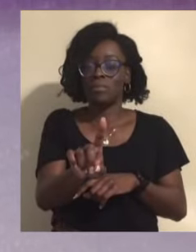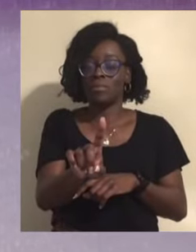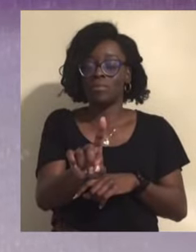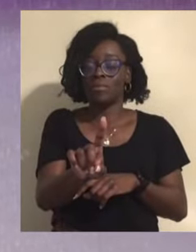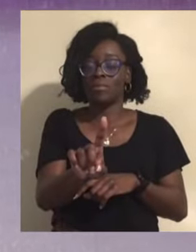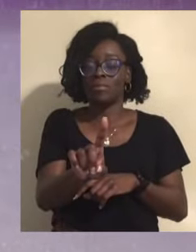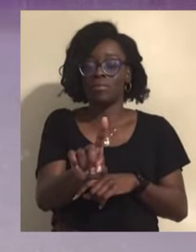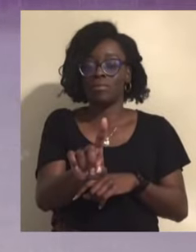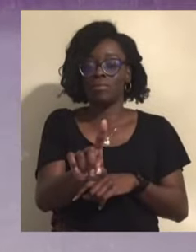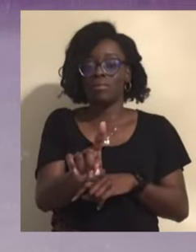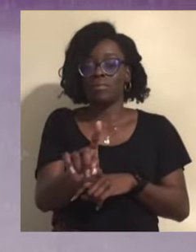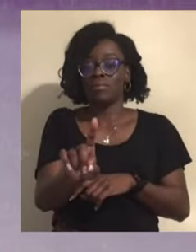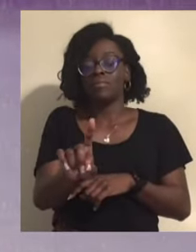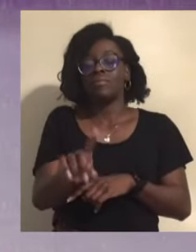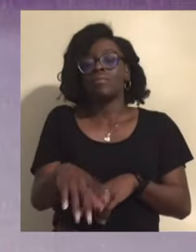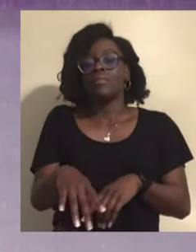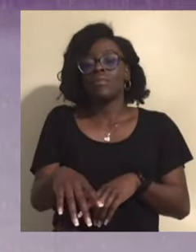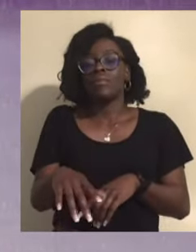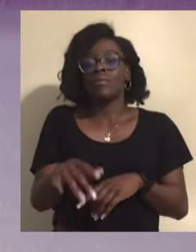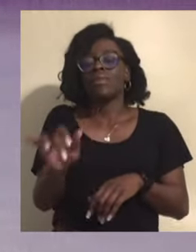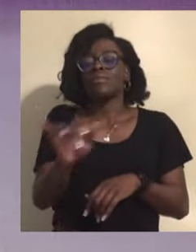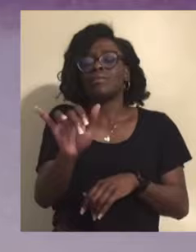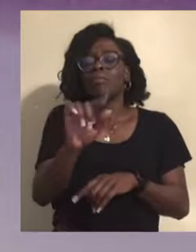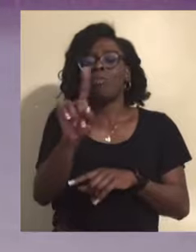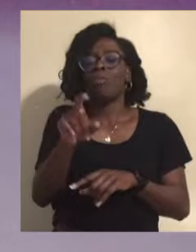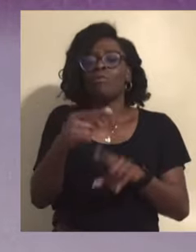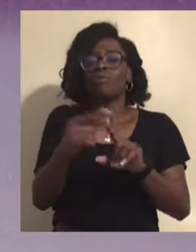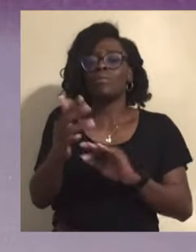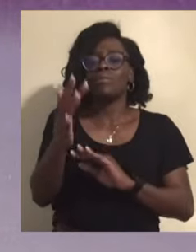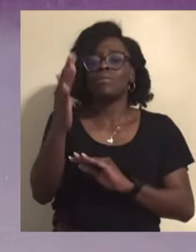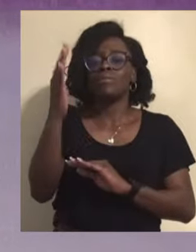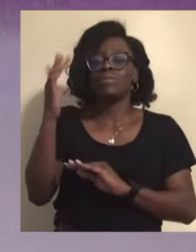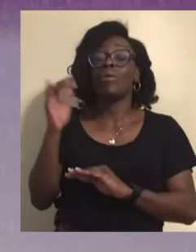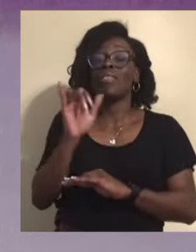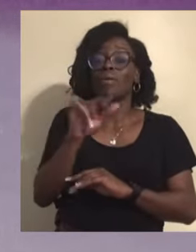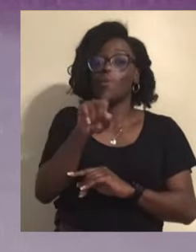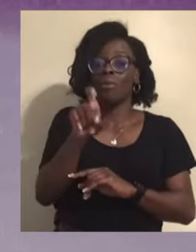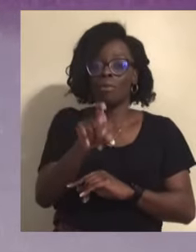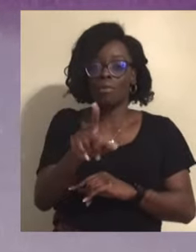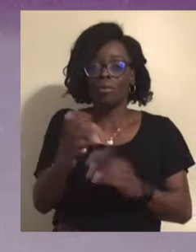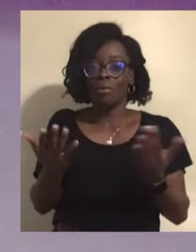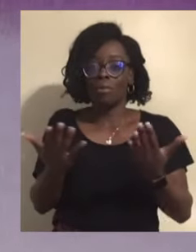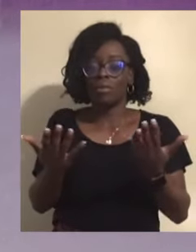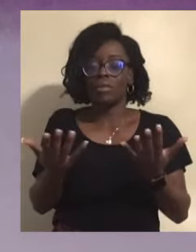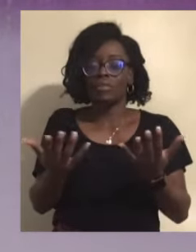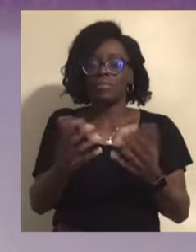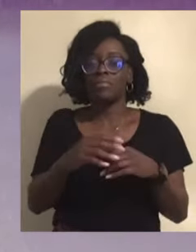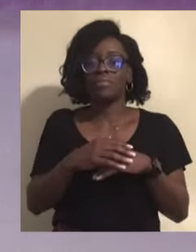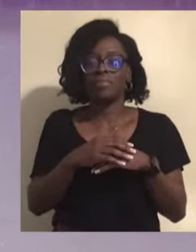years back, and that question is, can you stand the rain?